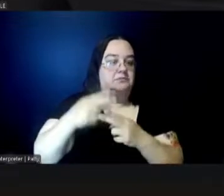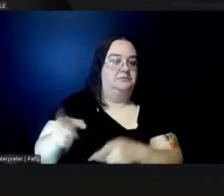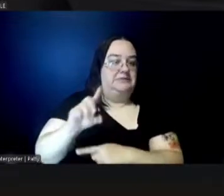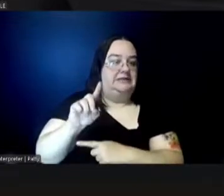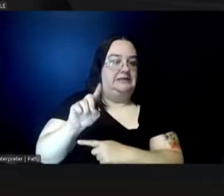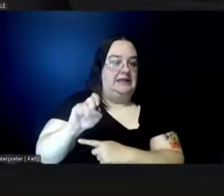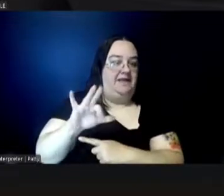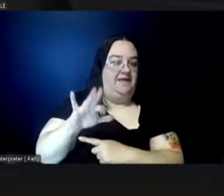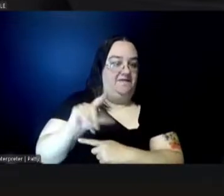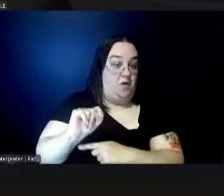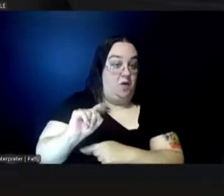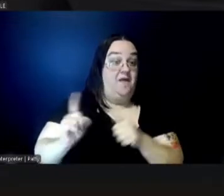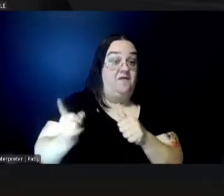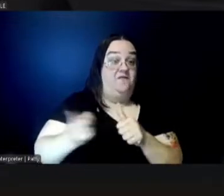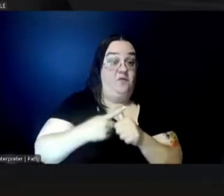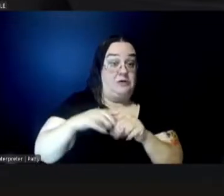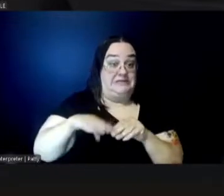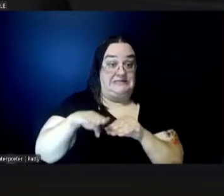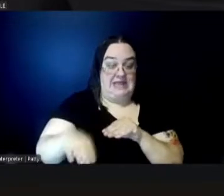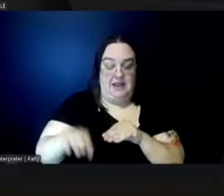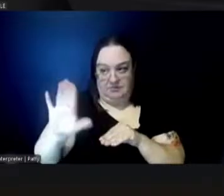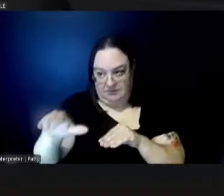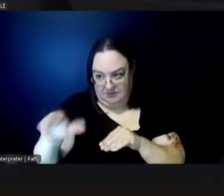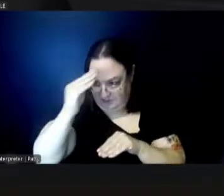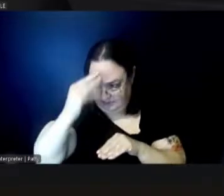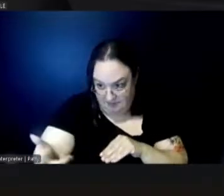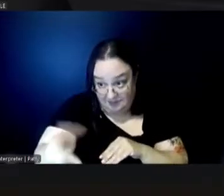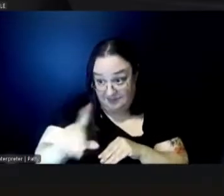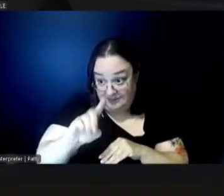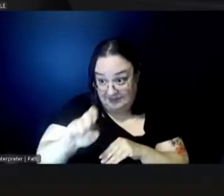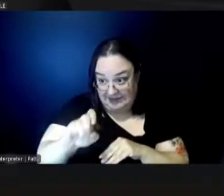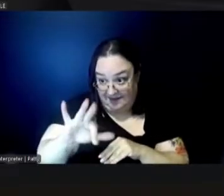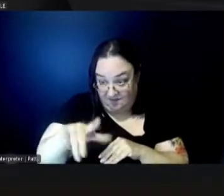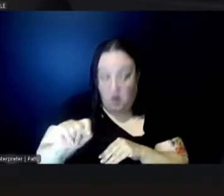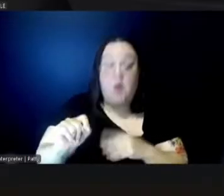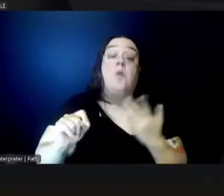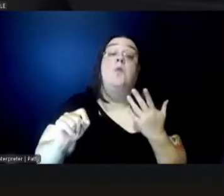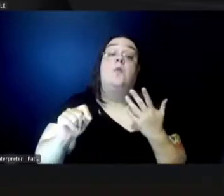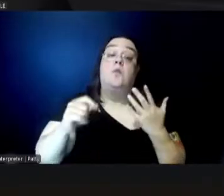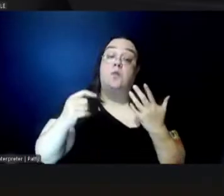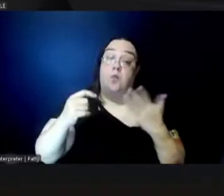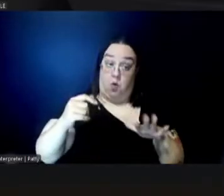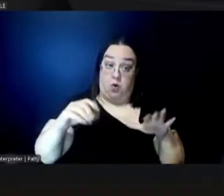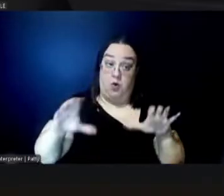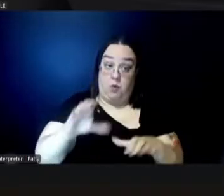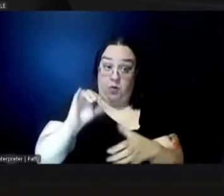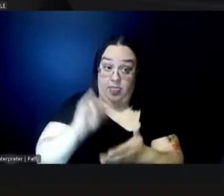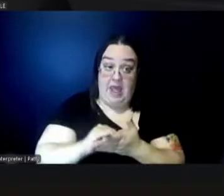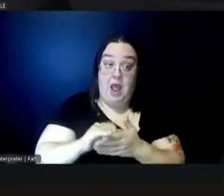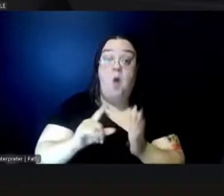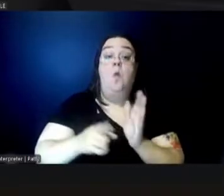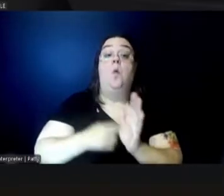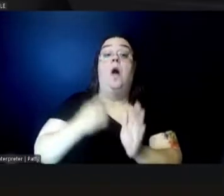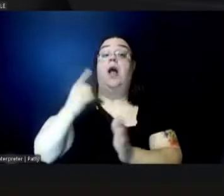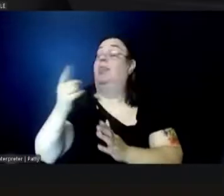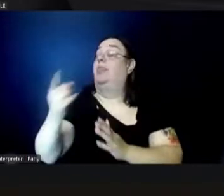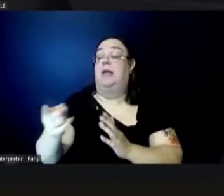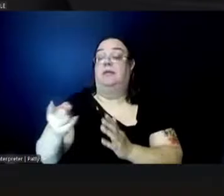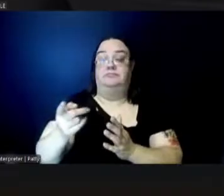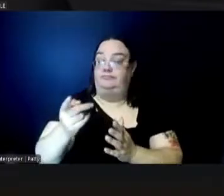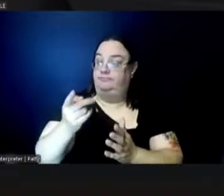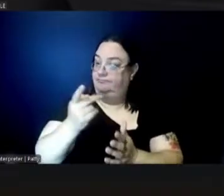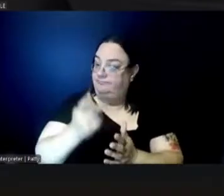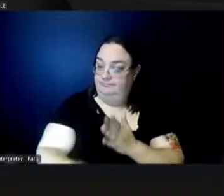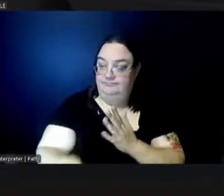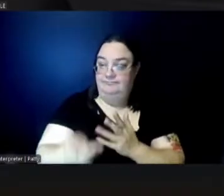to issue a notice of default, which we are doing and have done. And once they fail to supply either